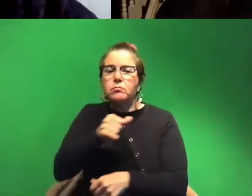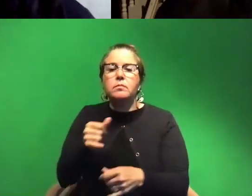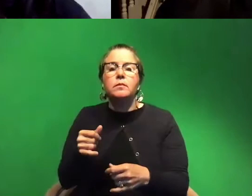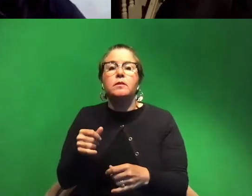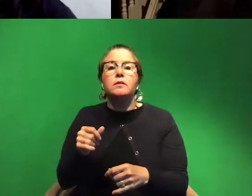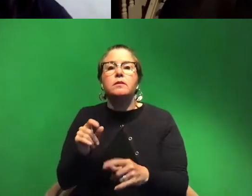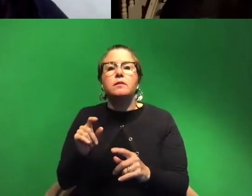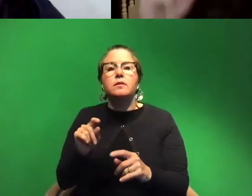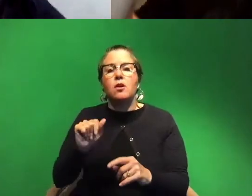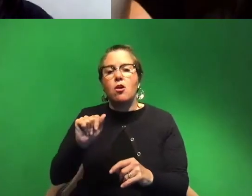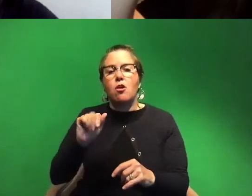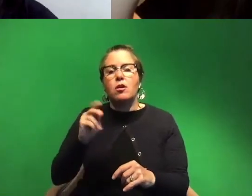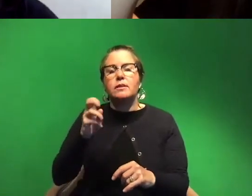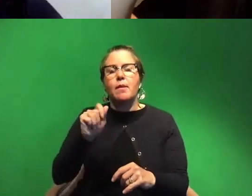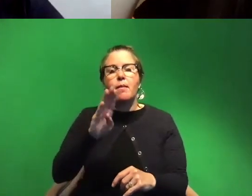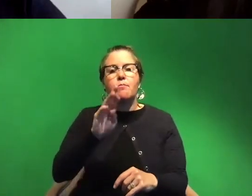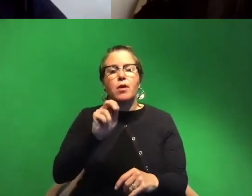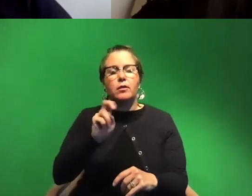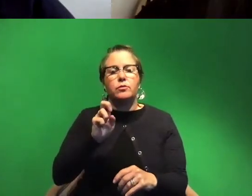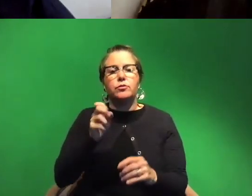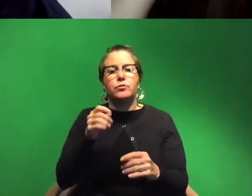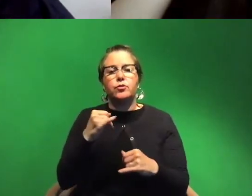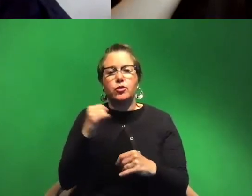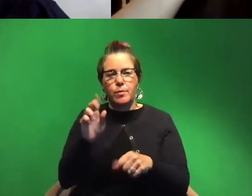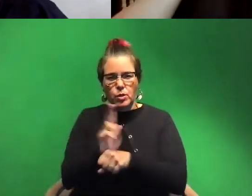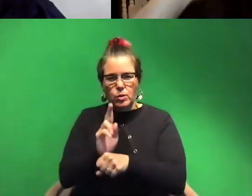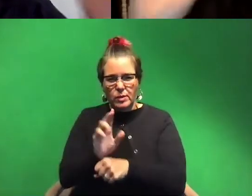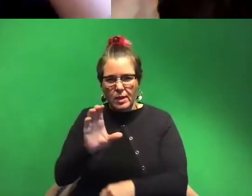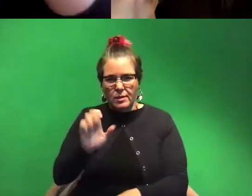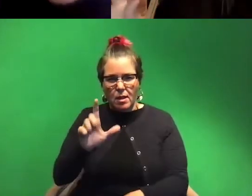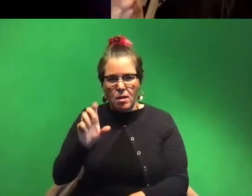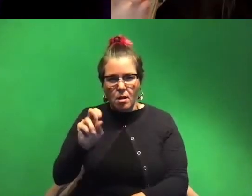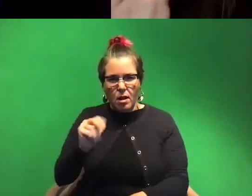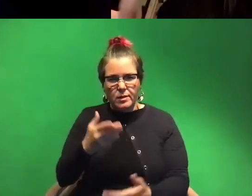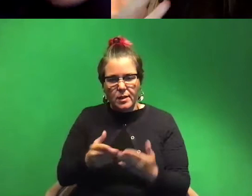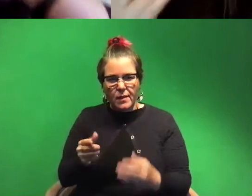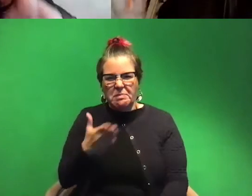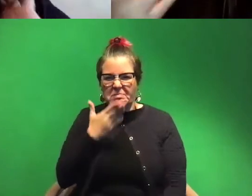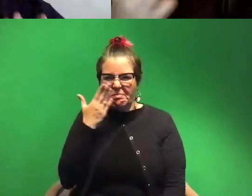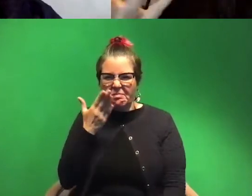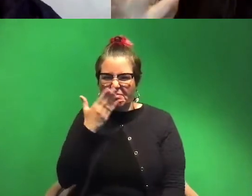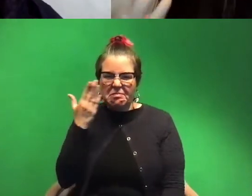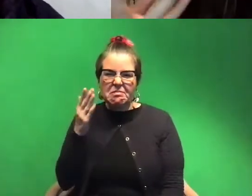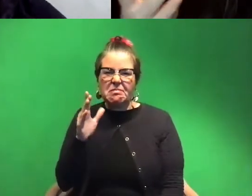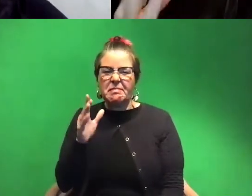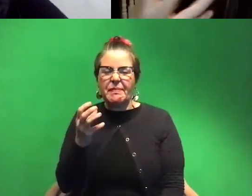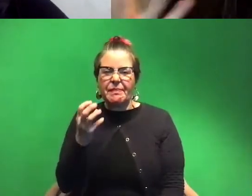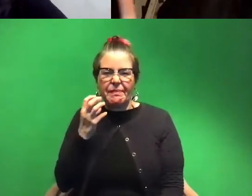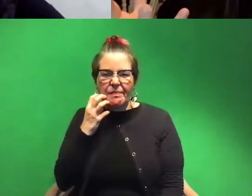Artemia, our brine shrimp, and we put that, do you use that like Celcon stuff? It's like this very smelly, lipidy, like